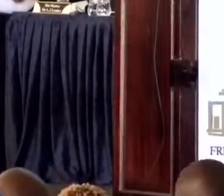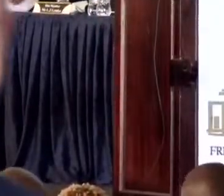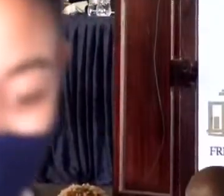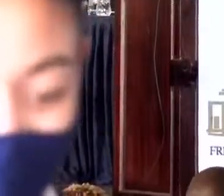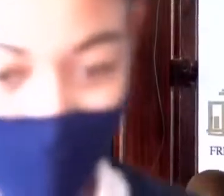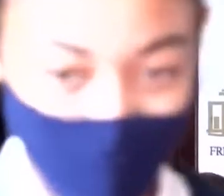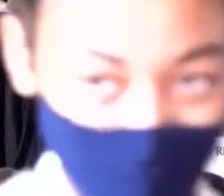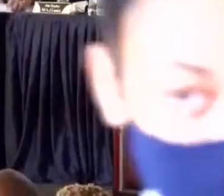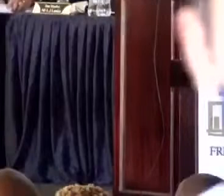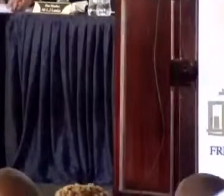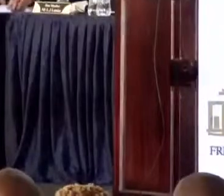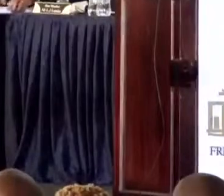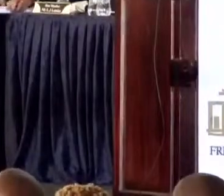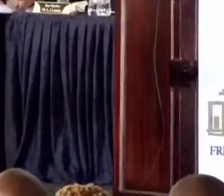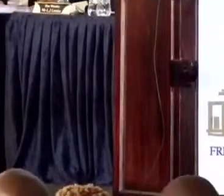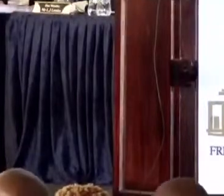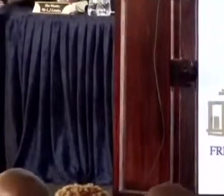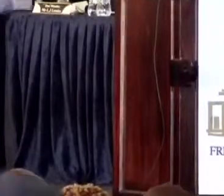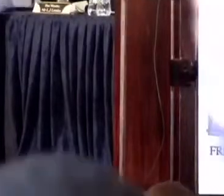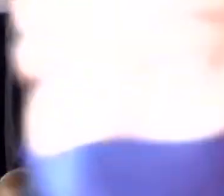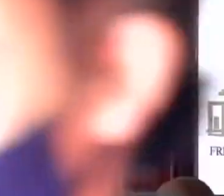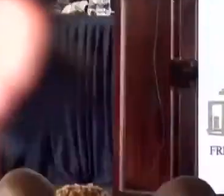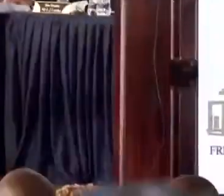Not yet, Honourable MEC.